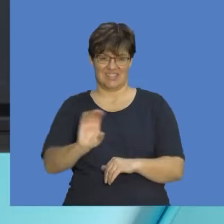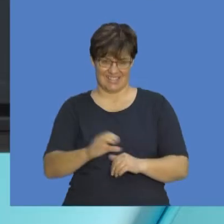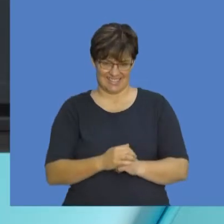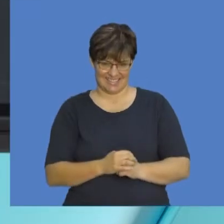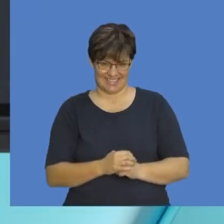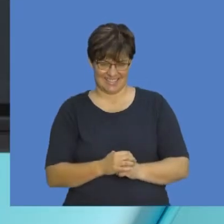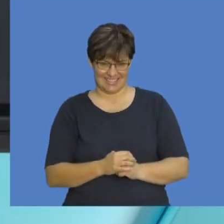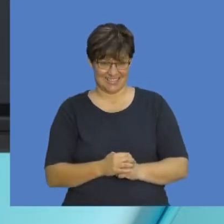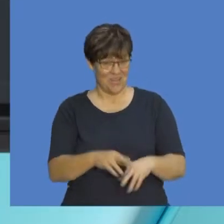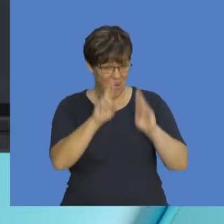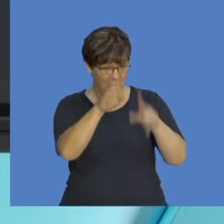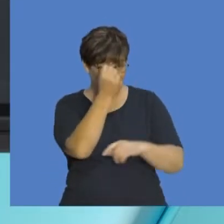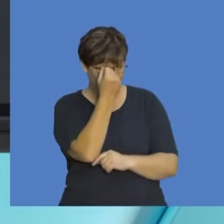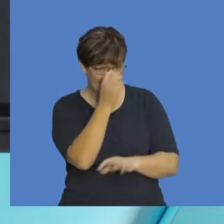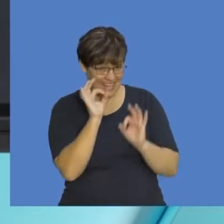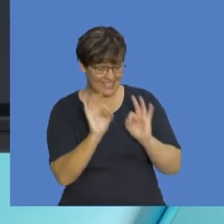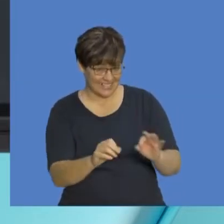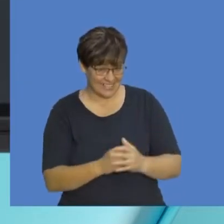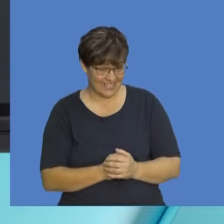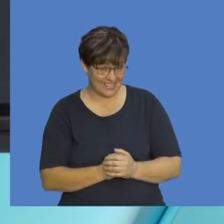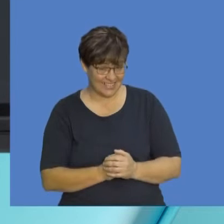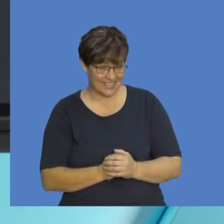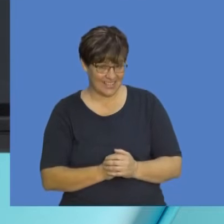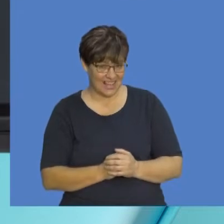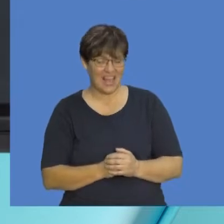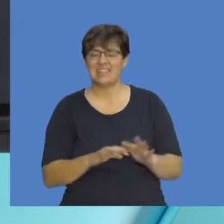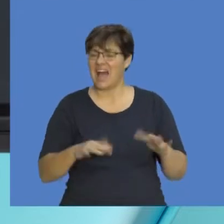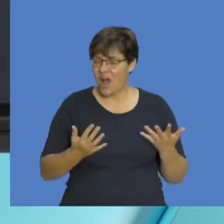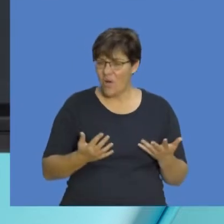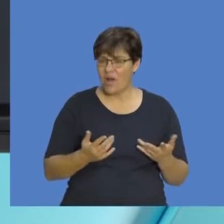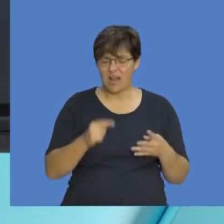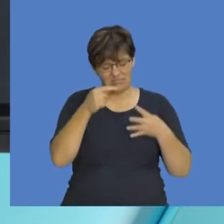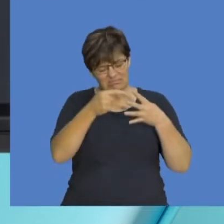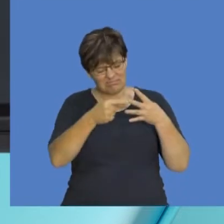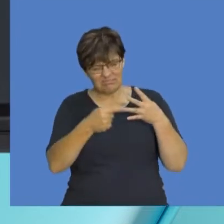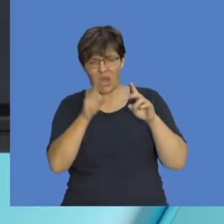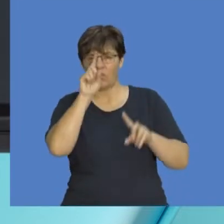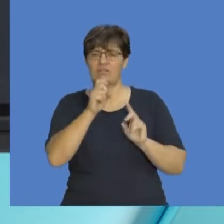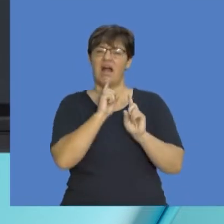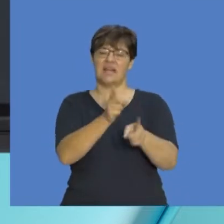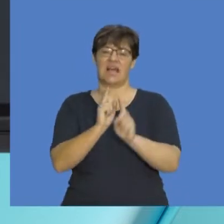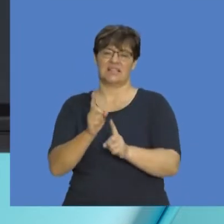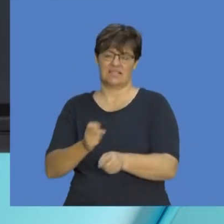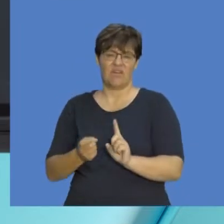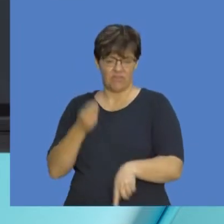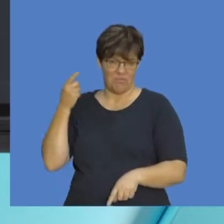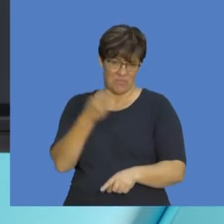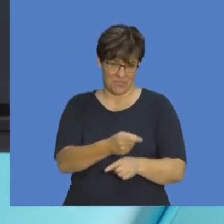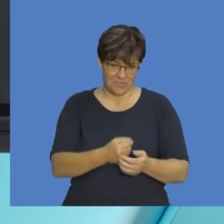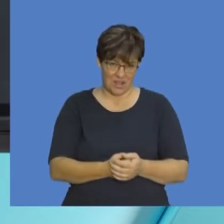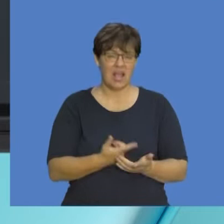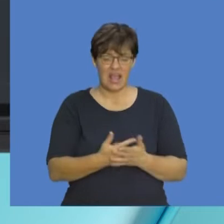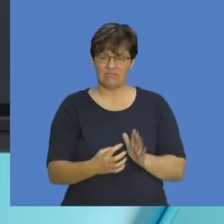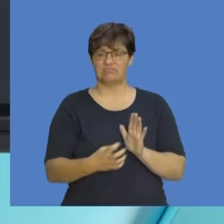together? Okay. I hope this makes sense, guys. This is another way. There are many questions you can